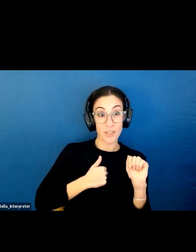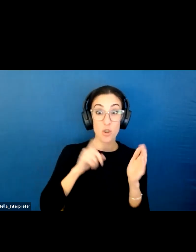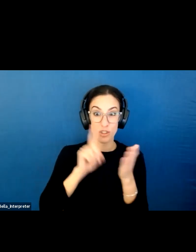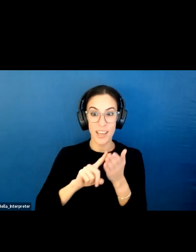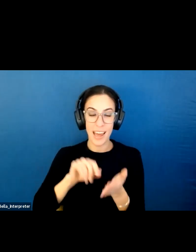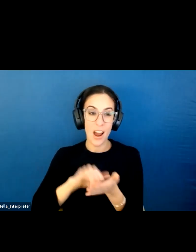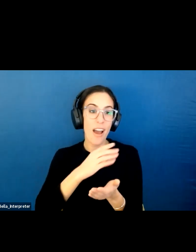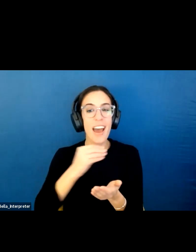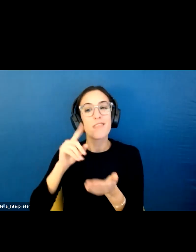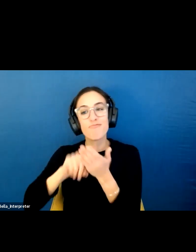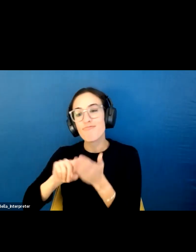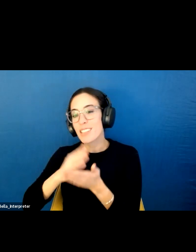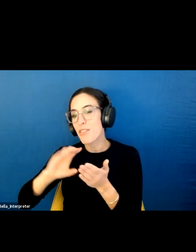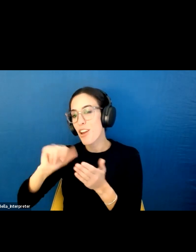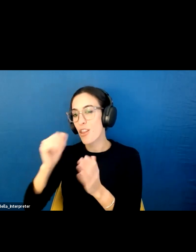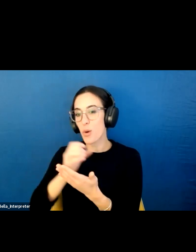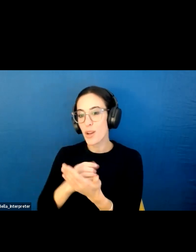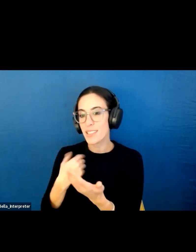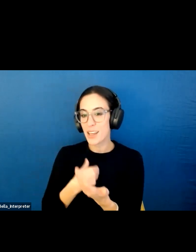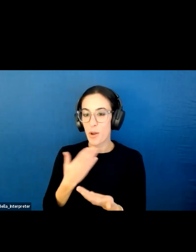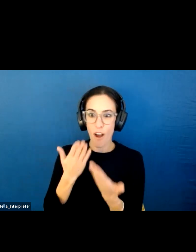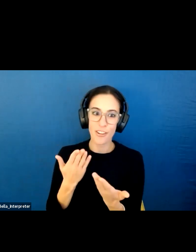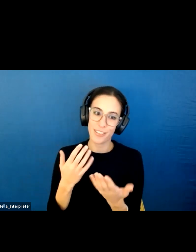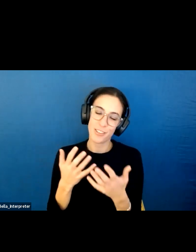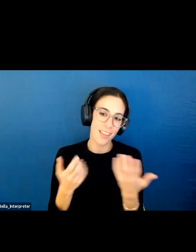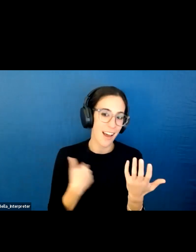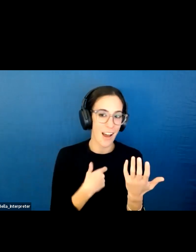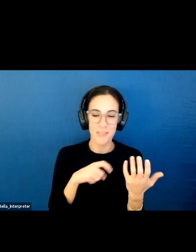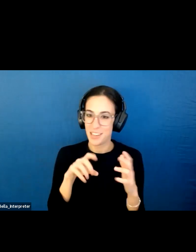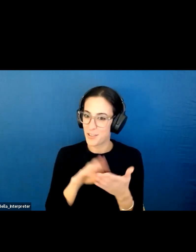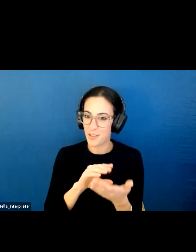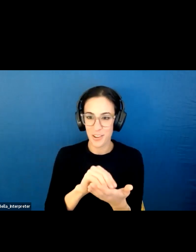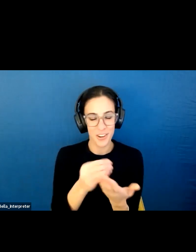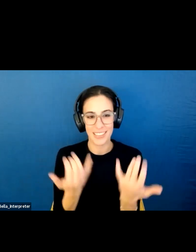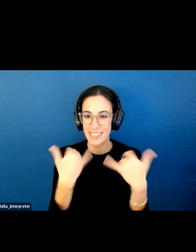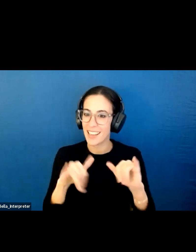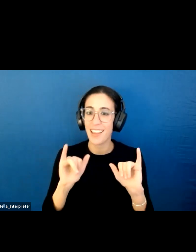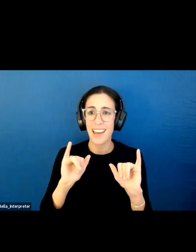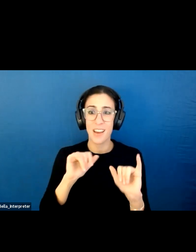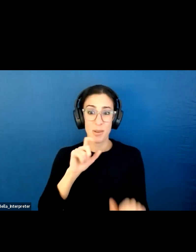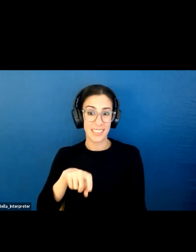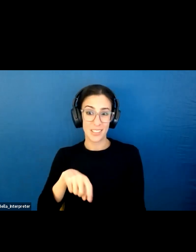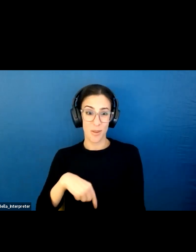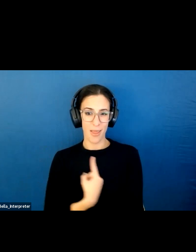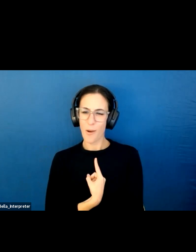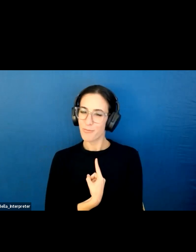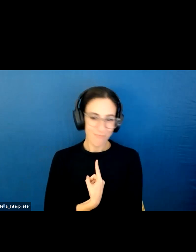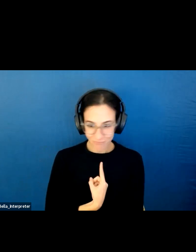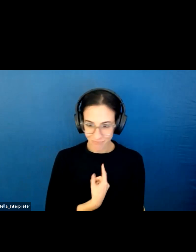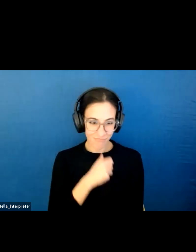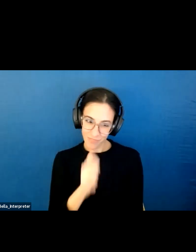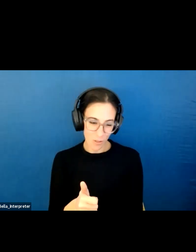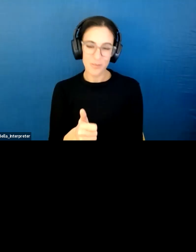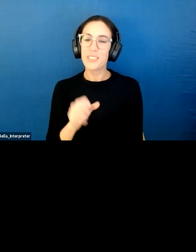that we offer. There's a lot of learning to do, and we certainly don't need to do it on our own. So thank you